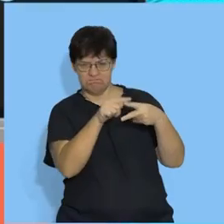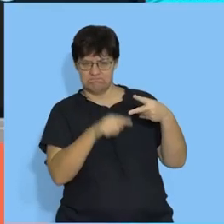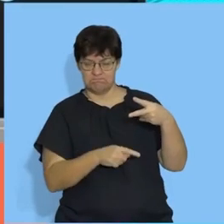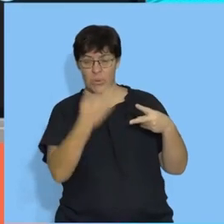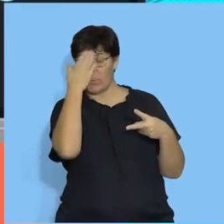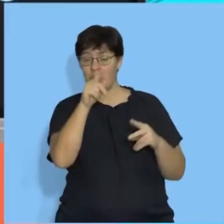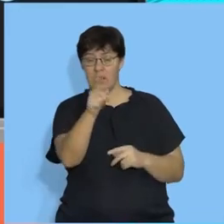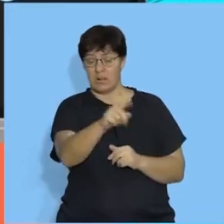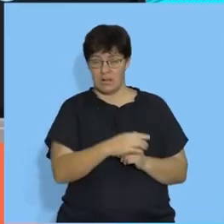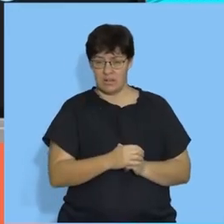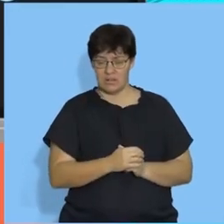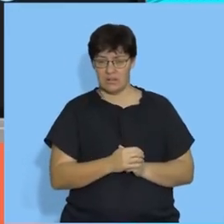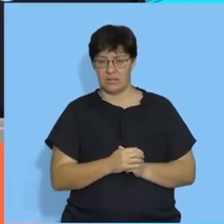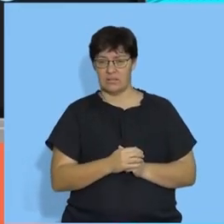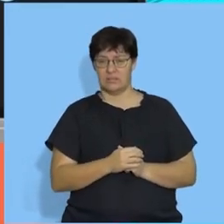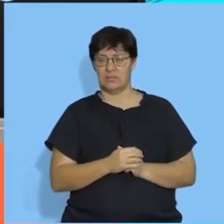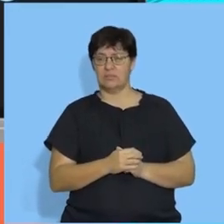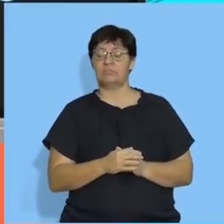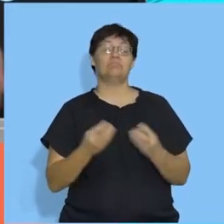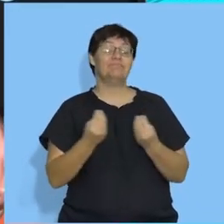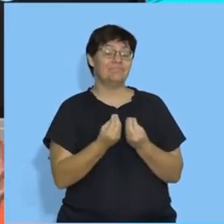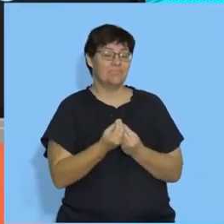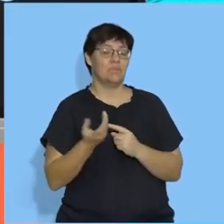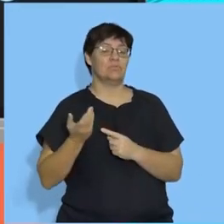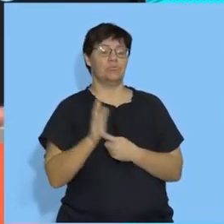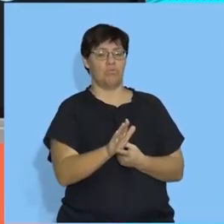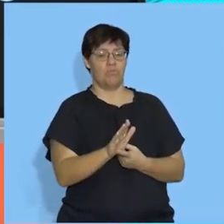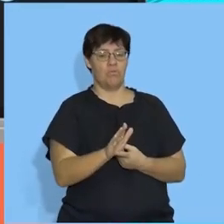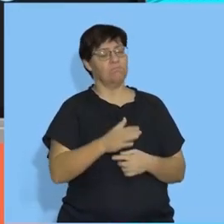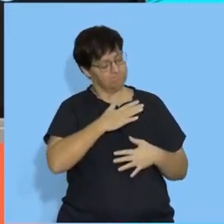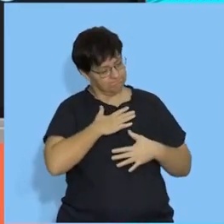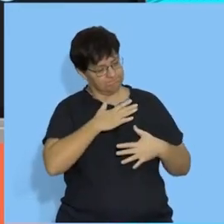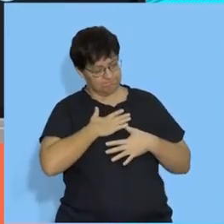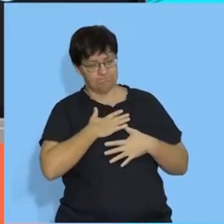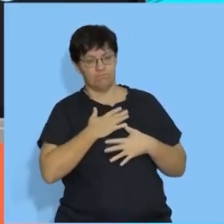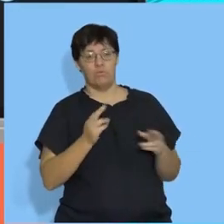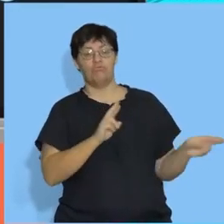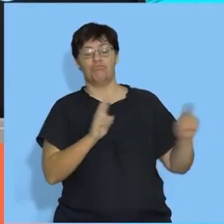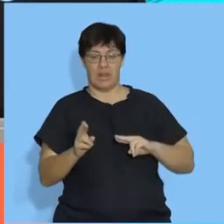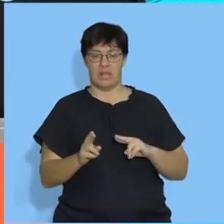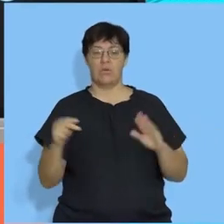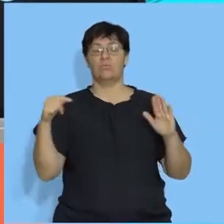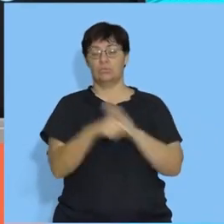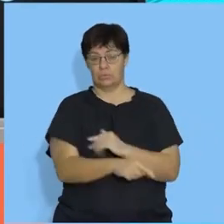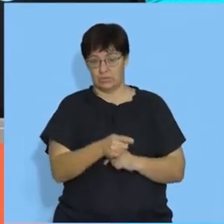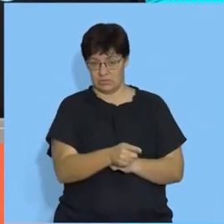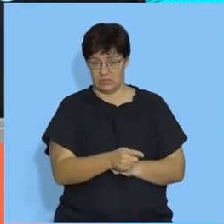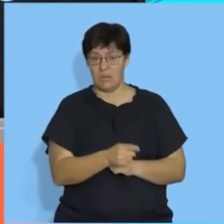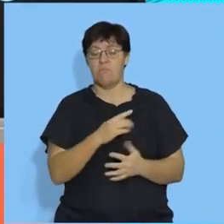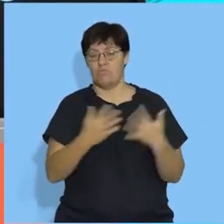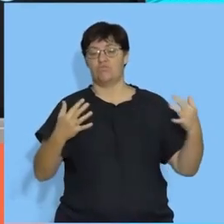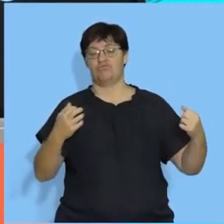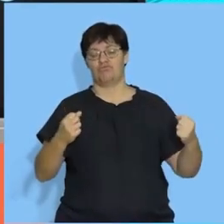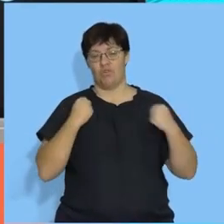a substance that shows a greater willingness or readiness to lose electrons is actually a stronger reducing